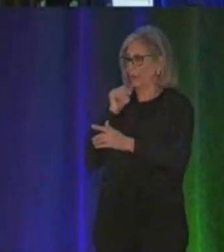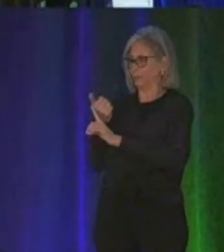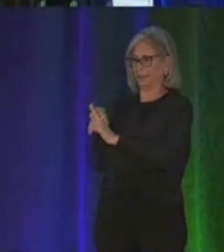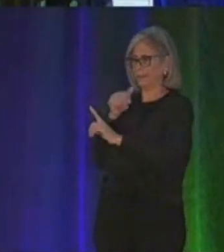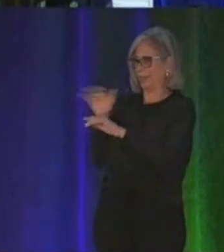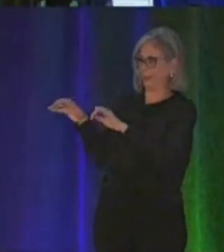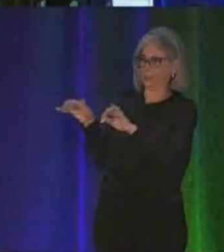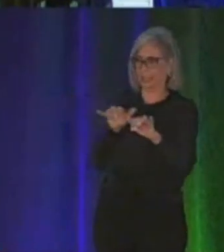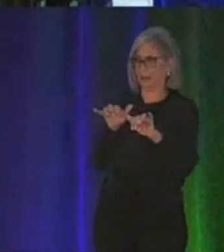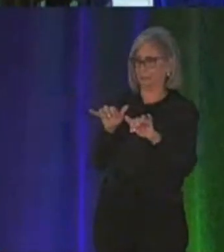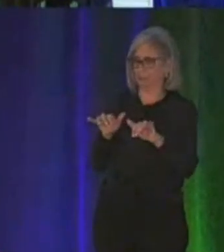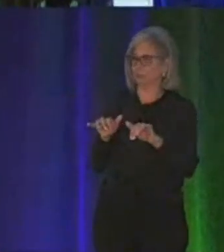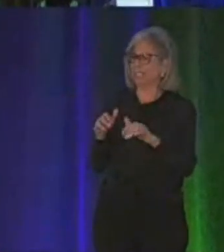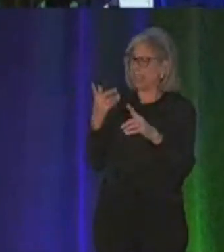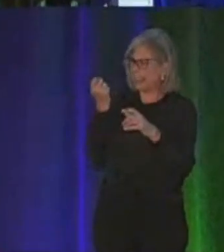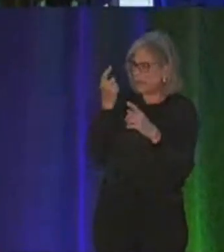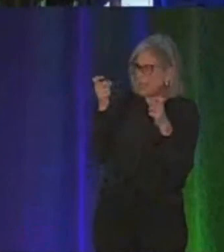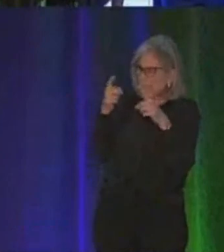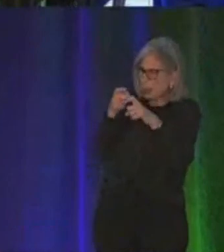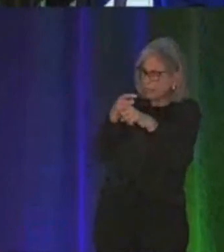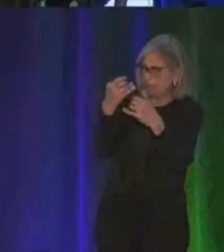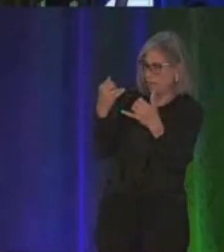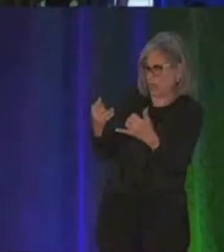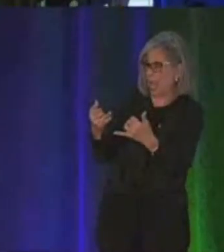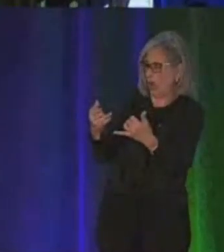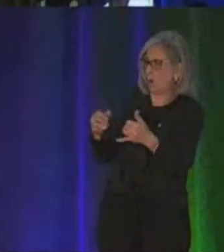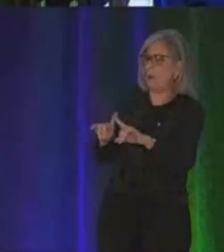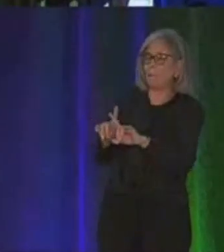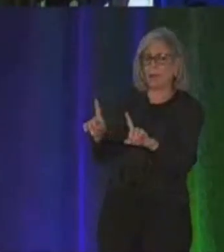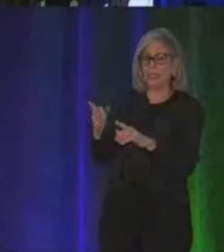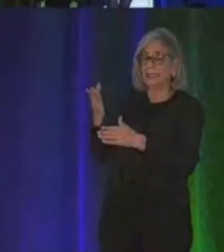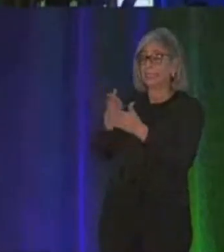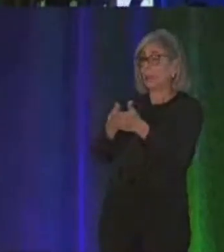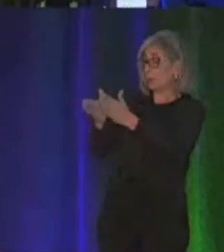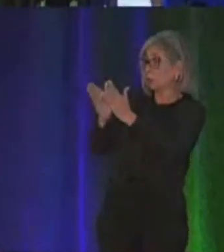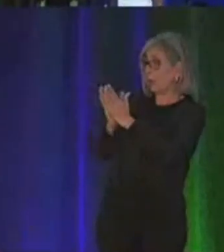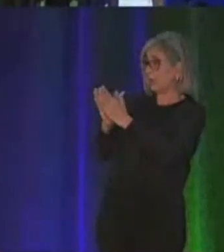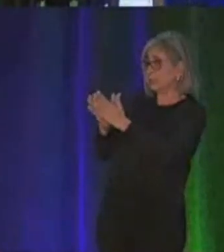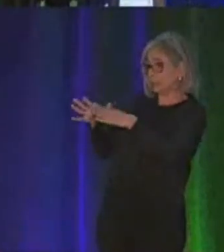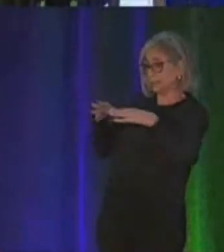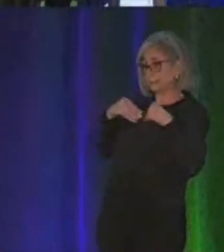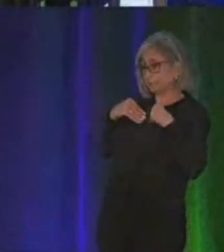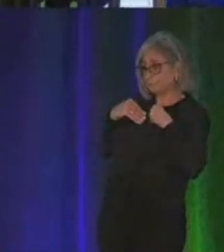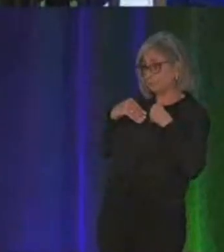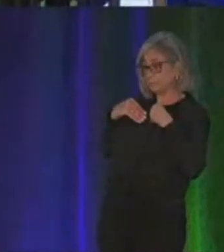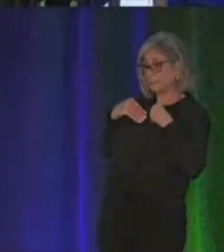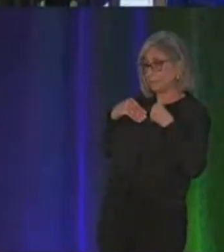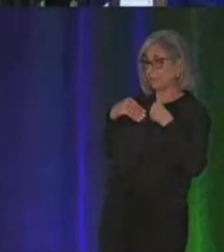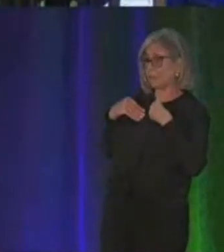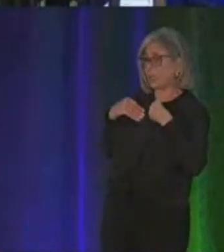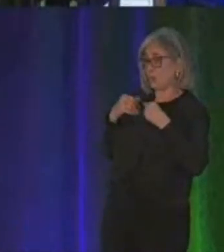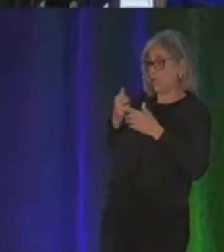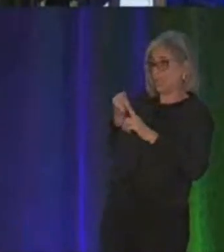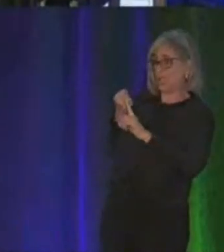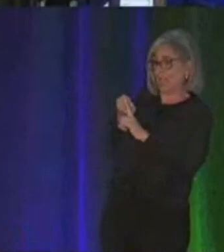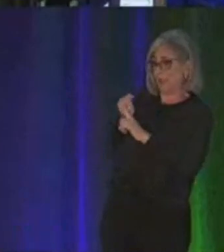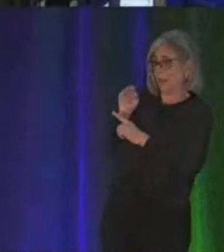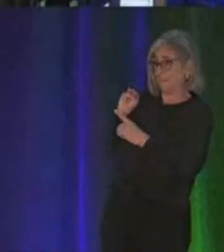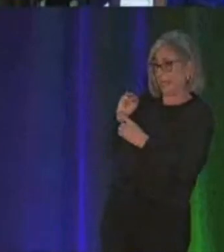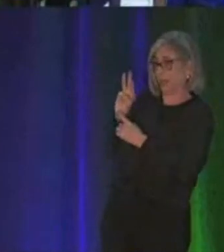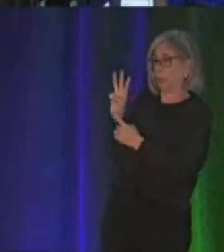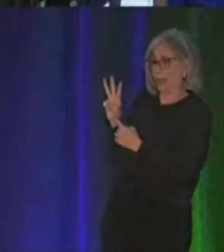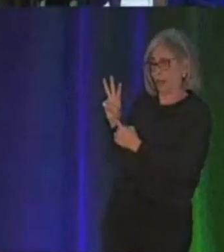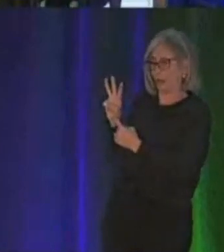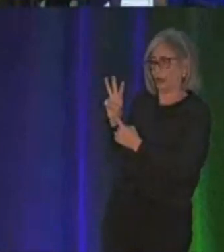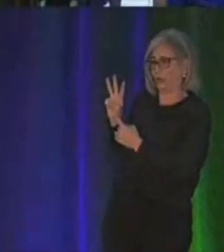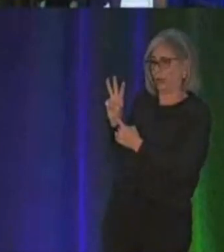So it's a little bit complicated for now. Basically, a request will come in to basically they'll hit the middleware,